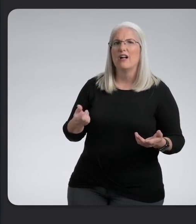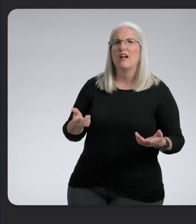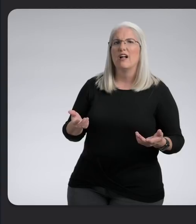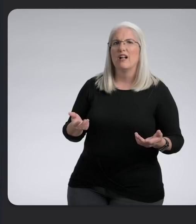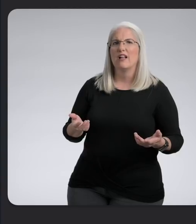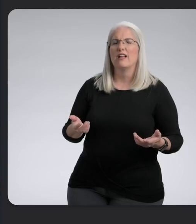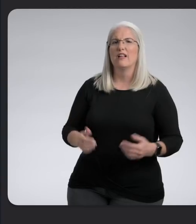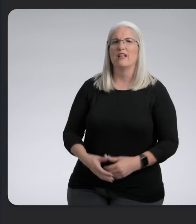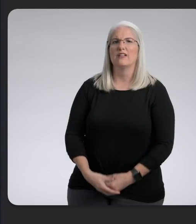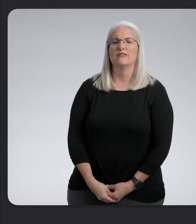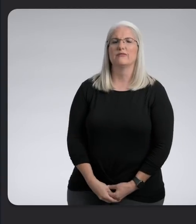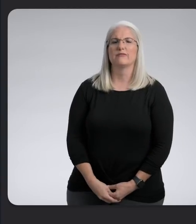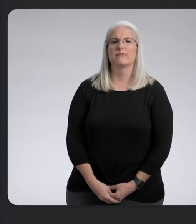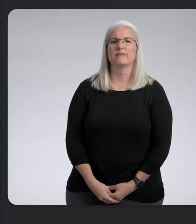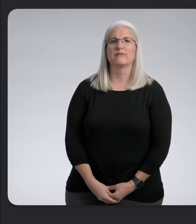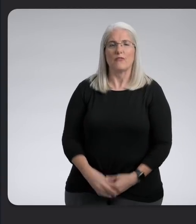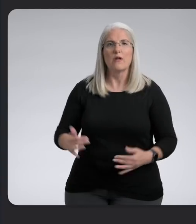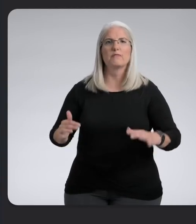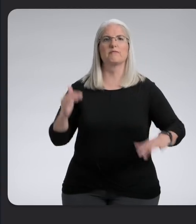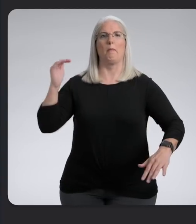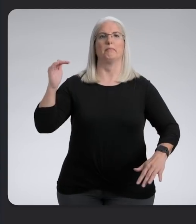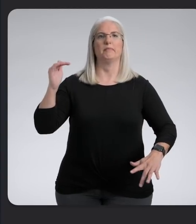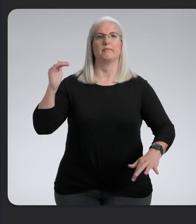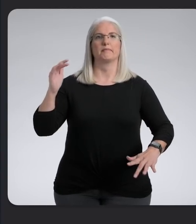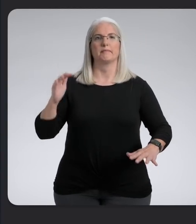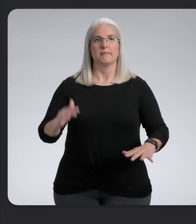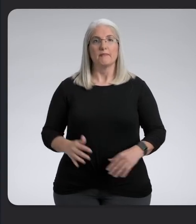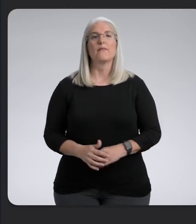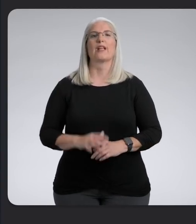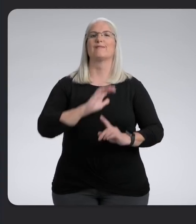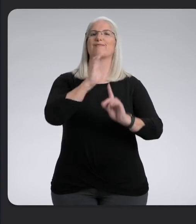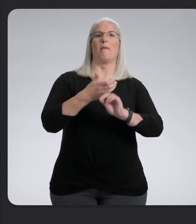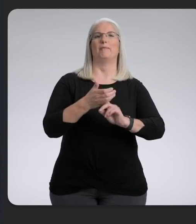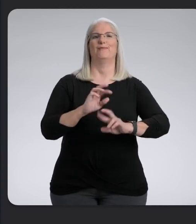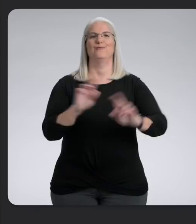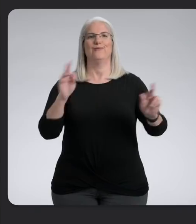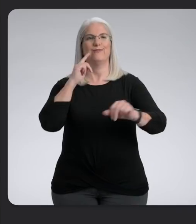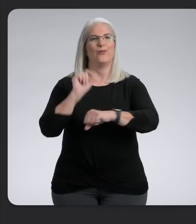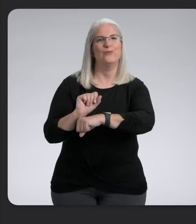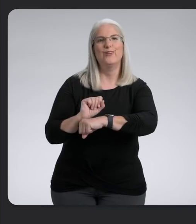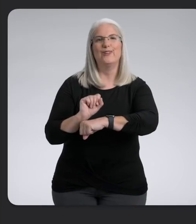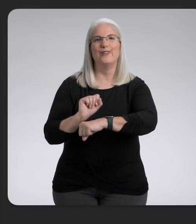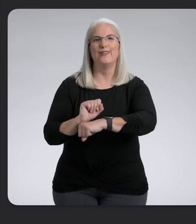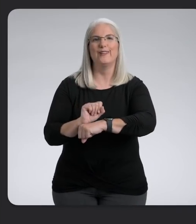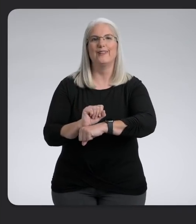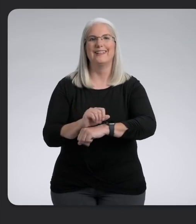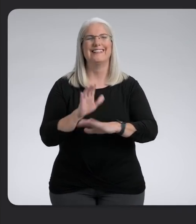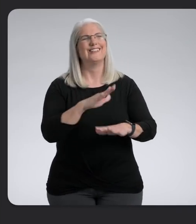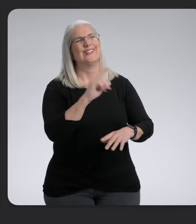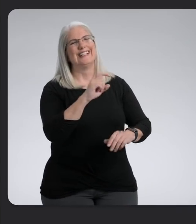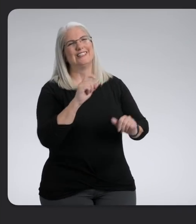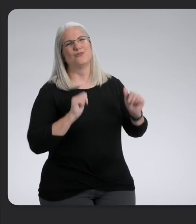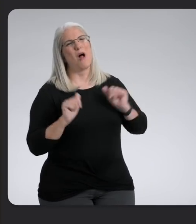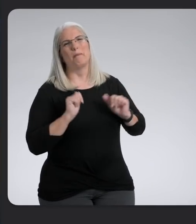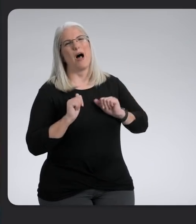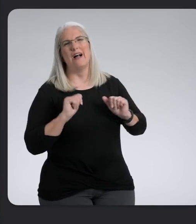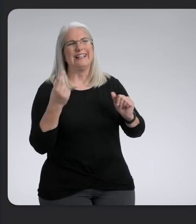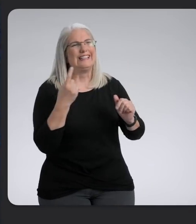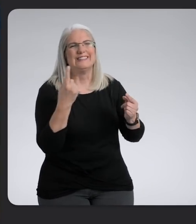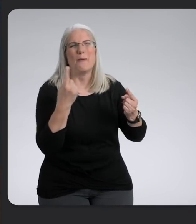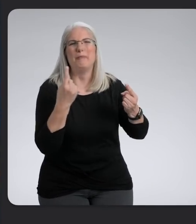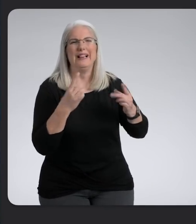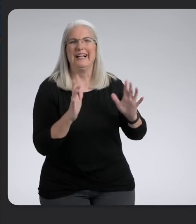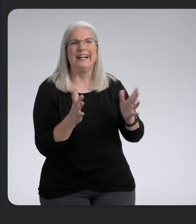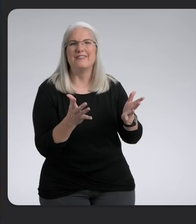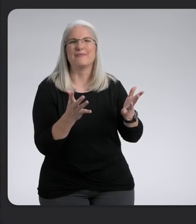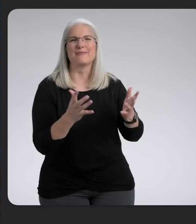not cool, not cool. Now she's older and dressed for work. There has to be action at this point, or like some sort of drama. She